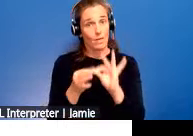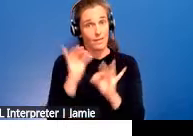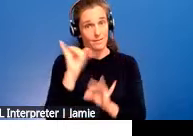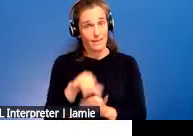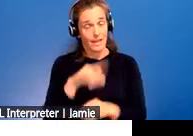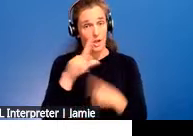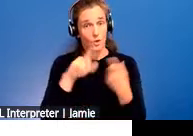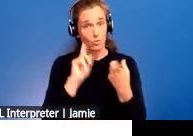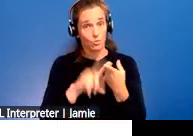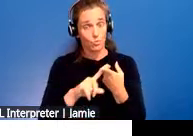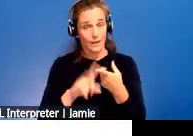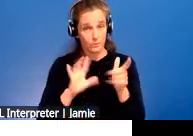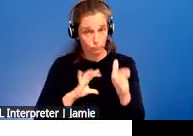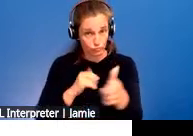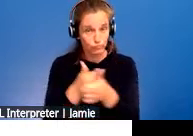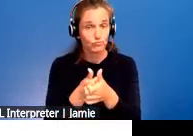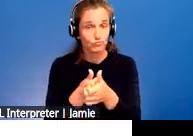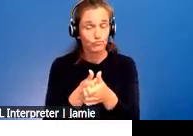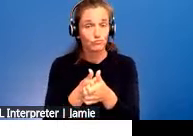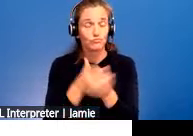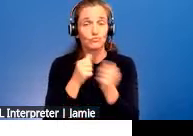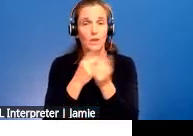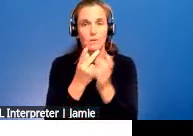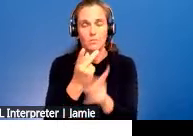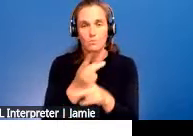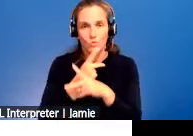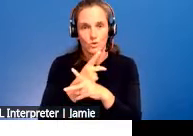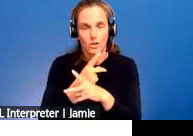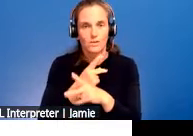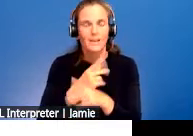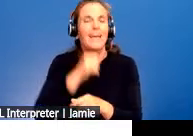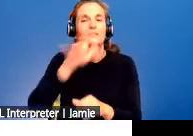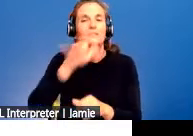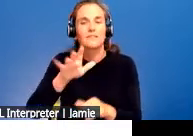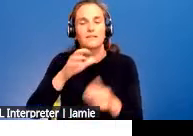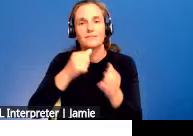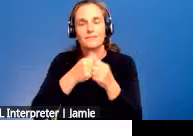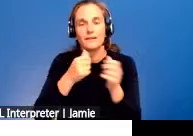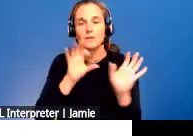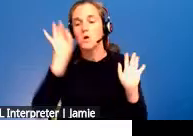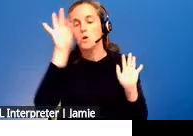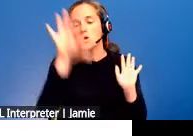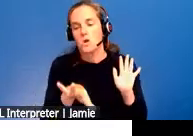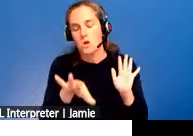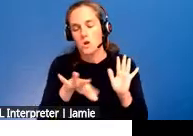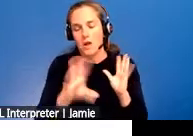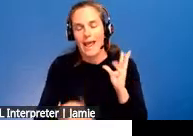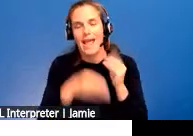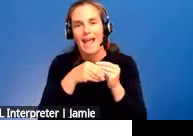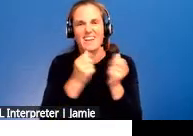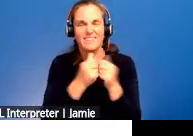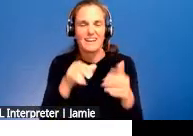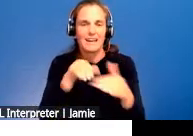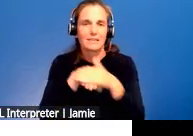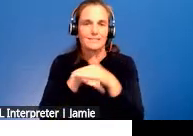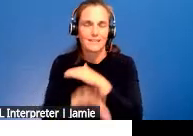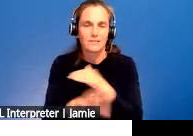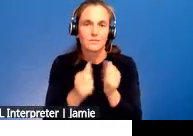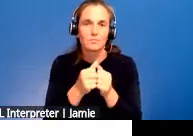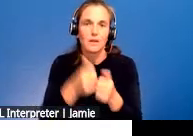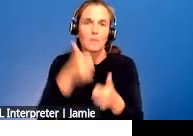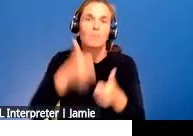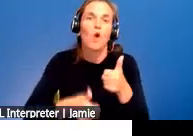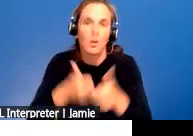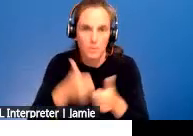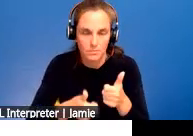product, that it doesn't introduce an accessibility bug. One thing that we've really heard a lot in our research, not just in the EdTech space, but in